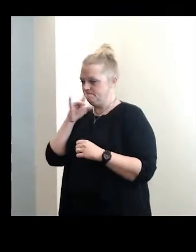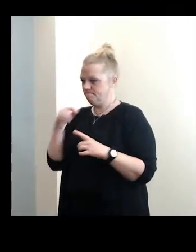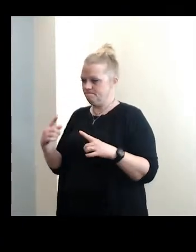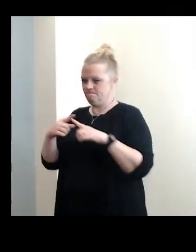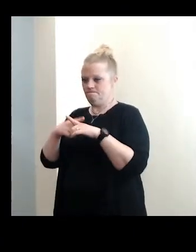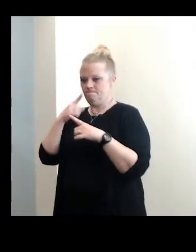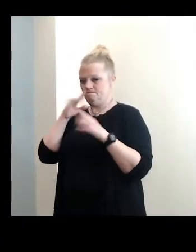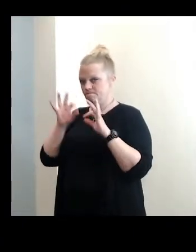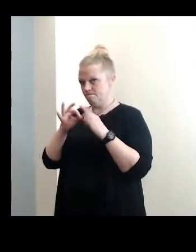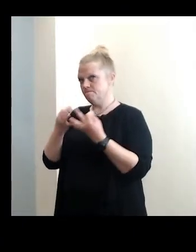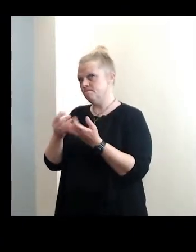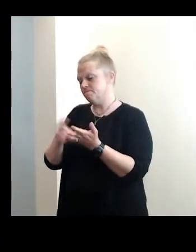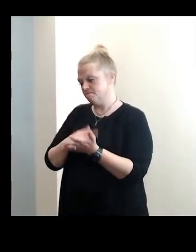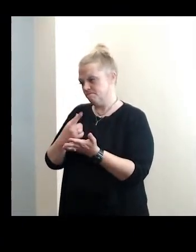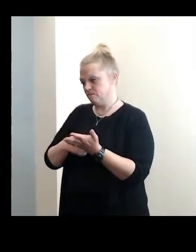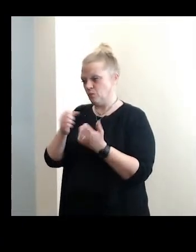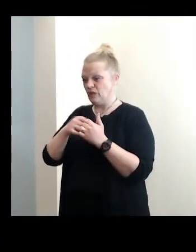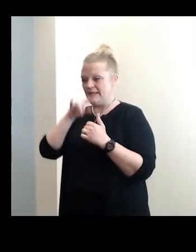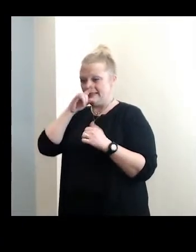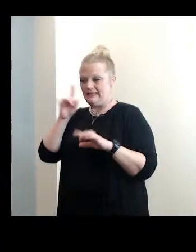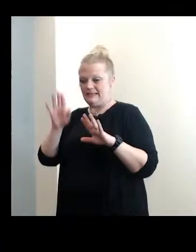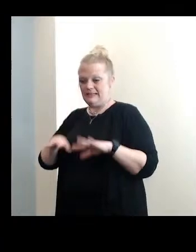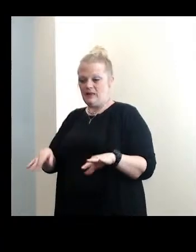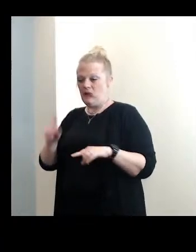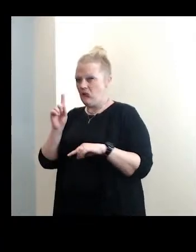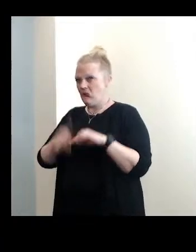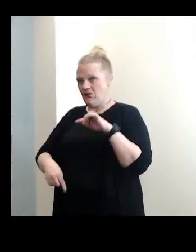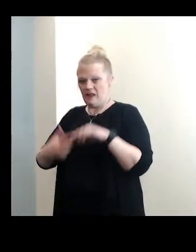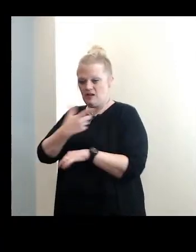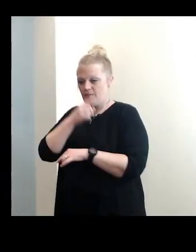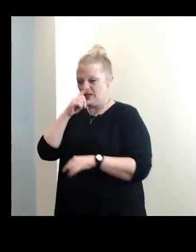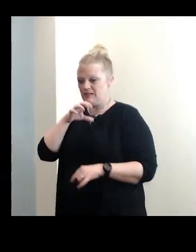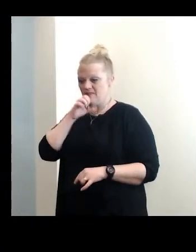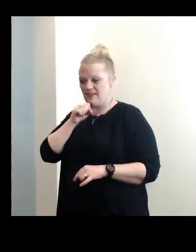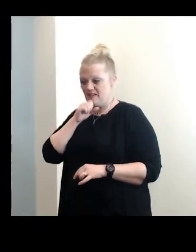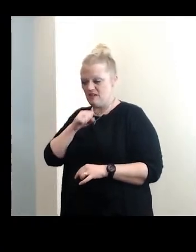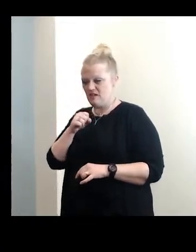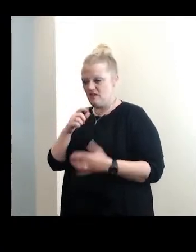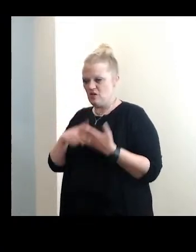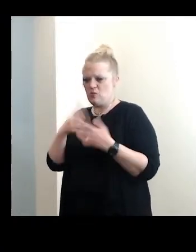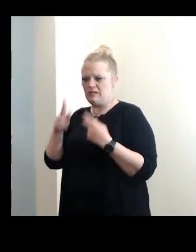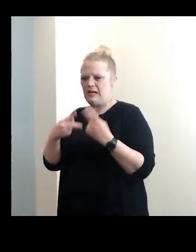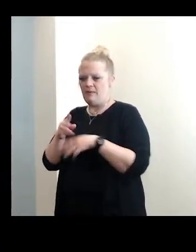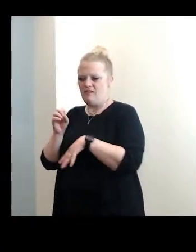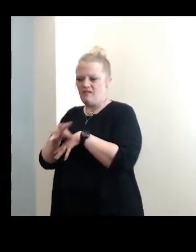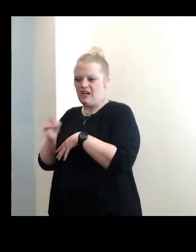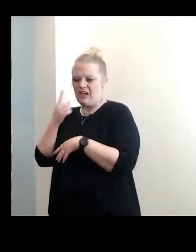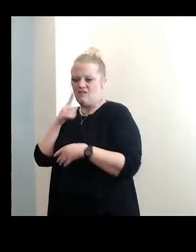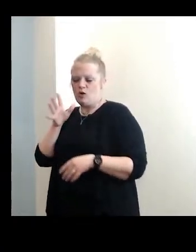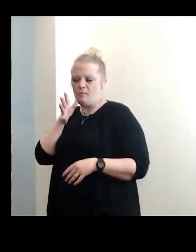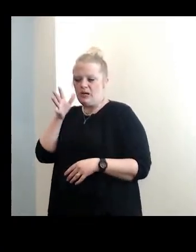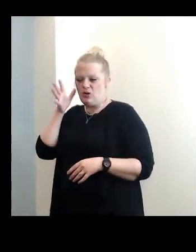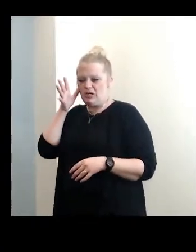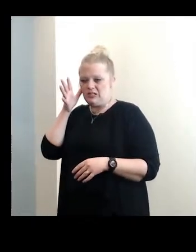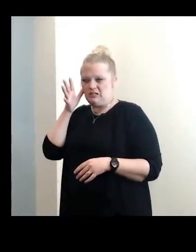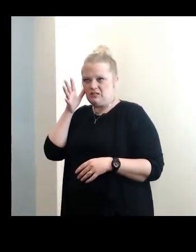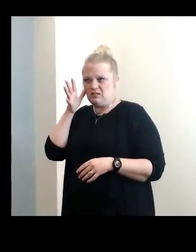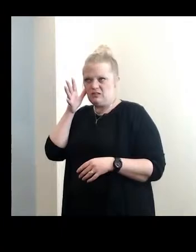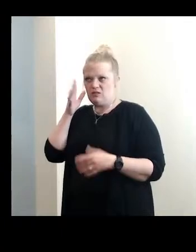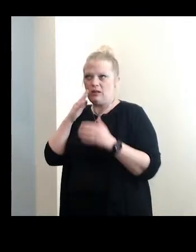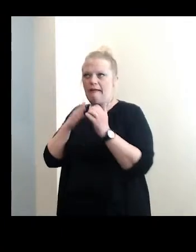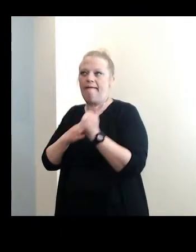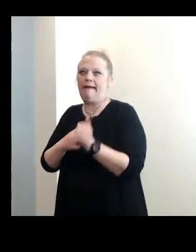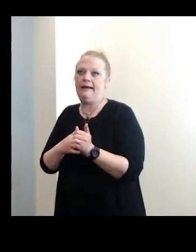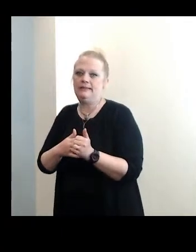in families at times with kids who can't be vaccinated because of their age. What sort of advice do you have for parents, that sort of thing,